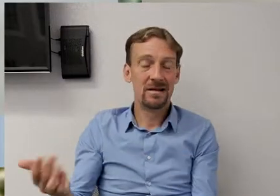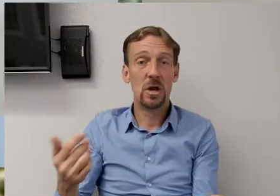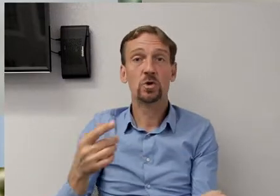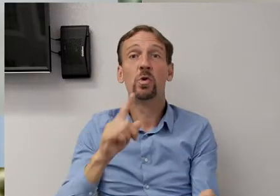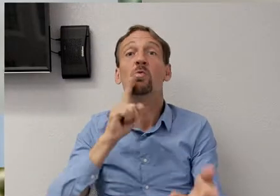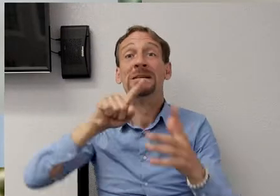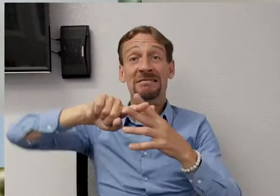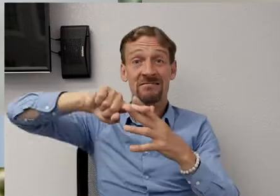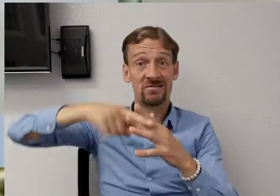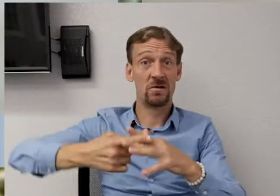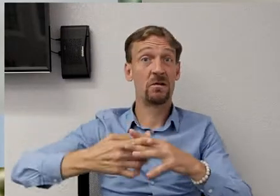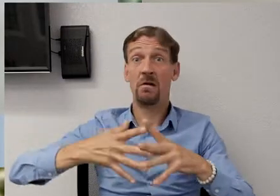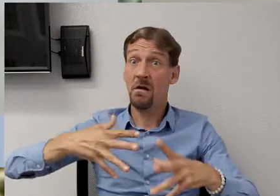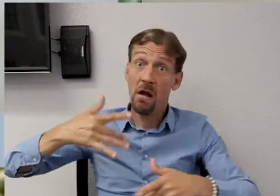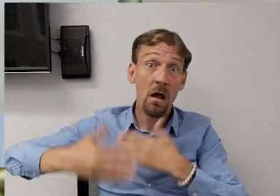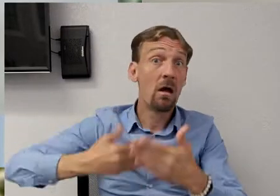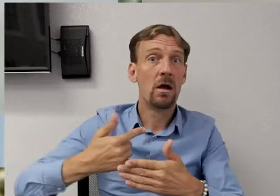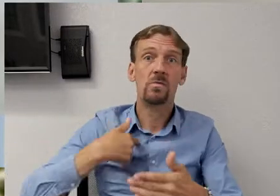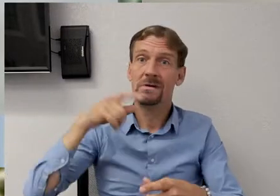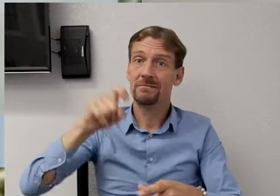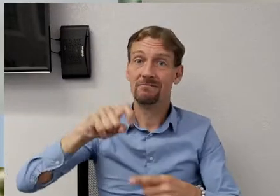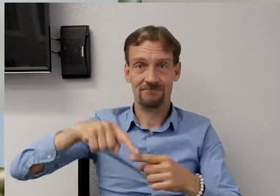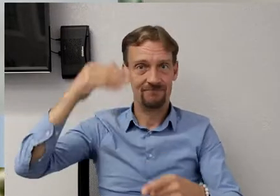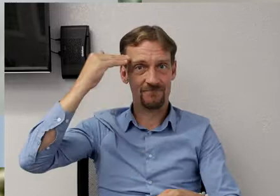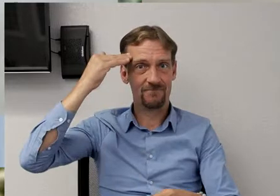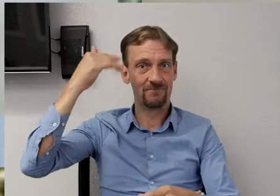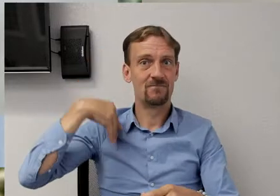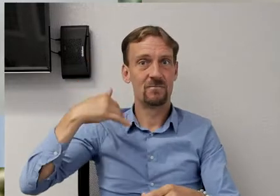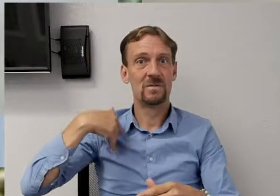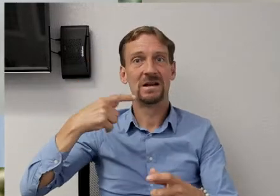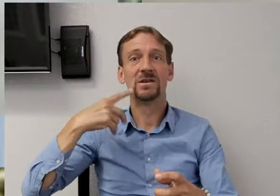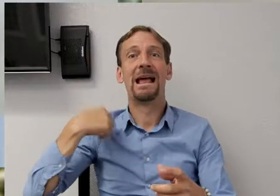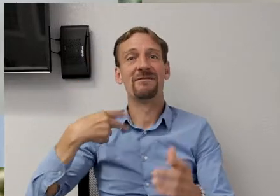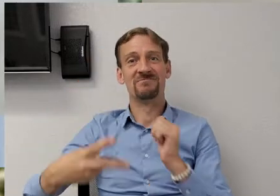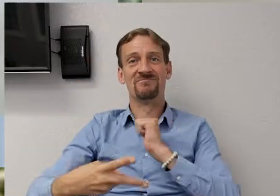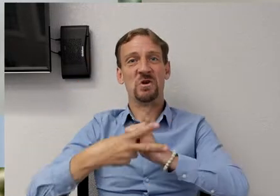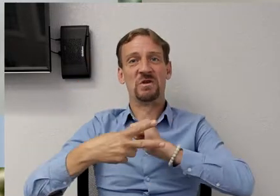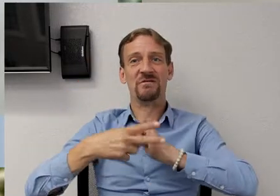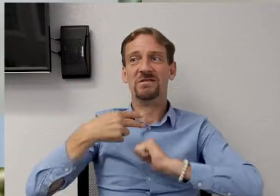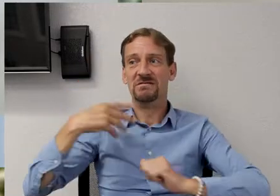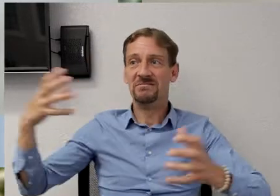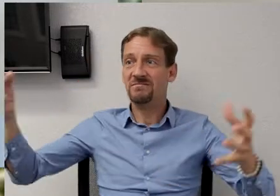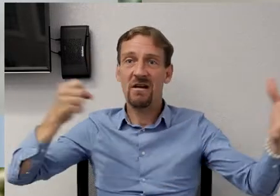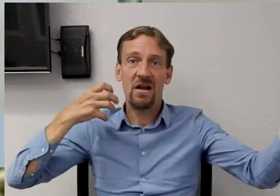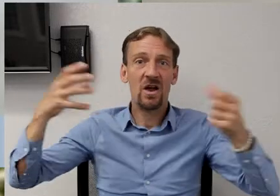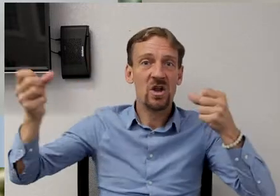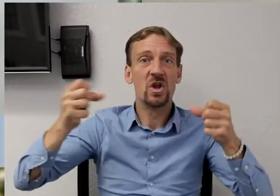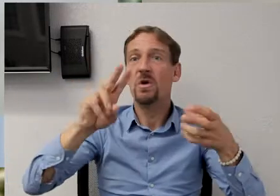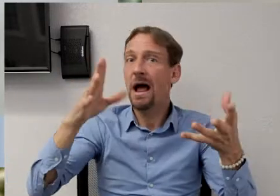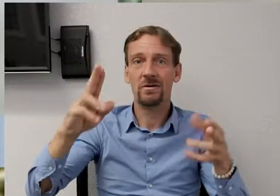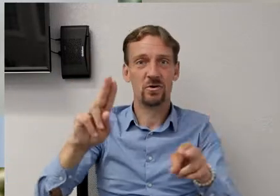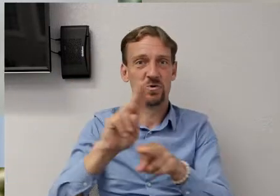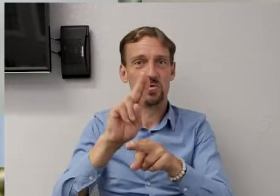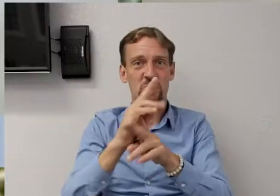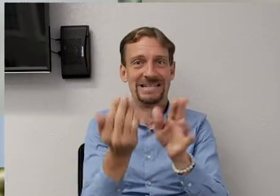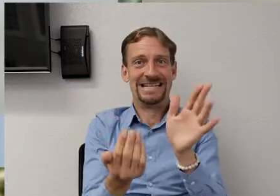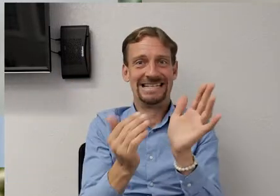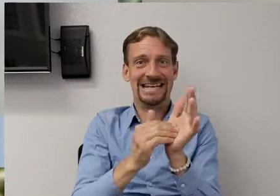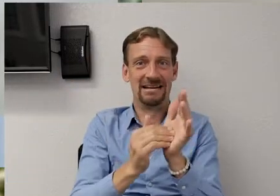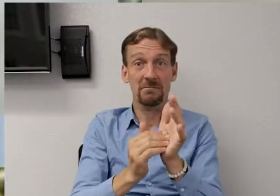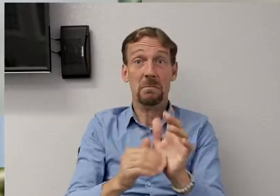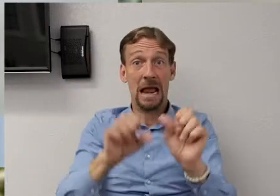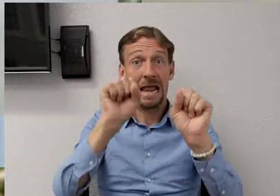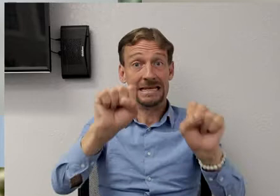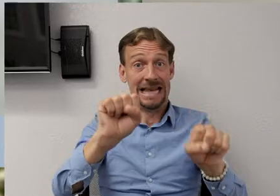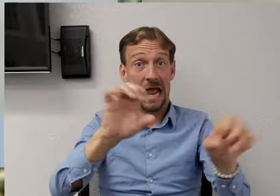immediately adopt a protocol that called for conservation. So reuse of masks, which can be